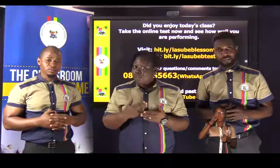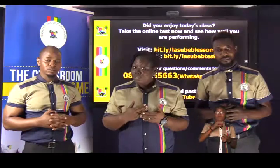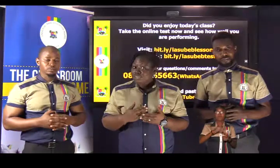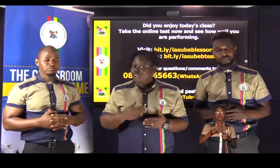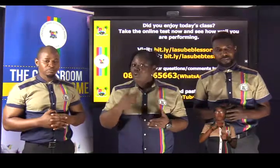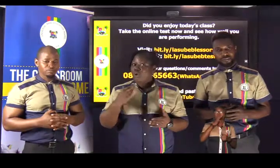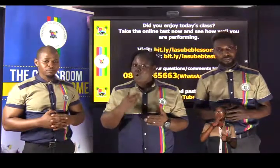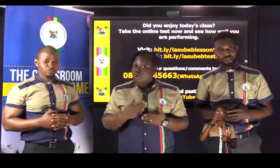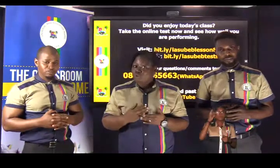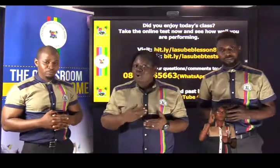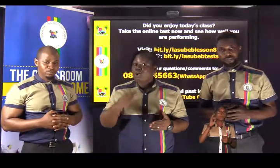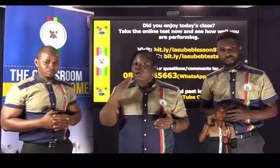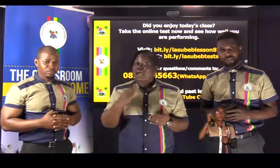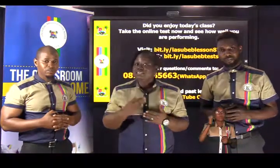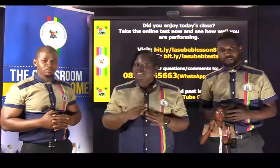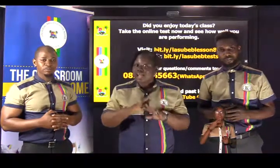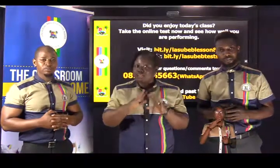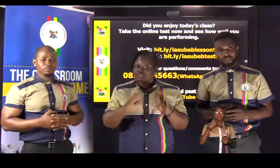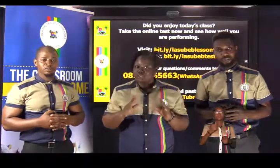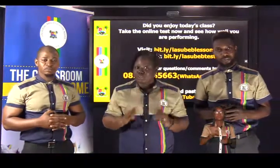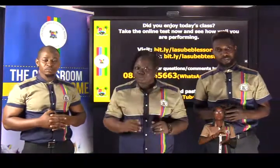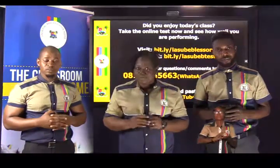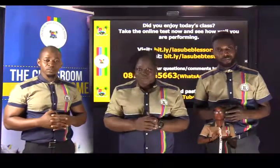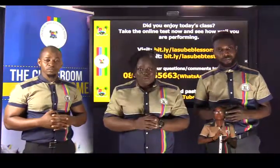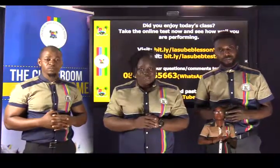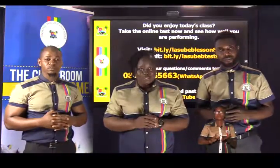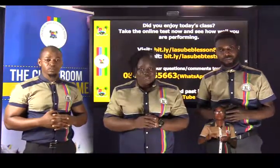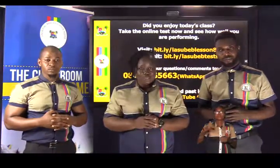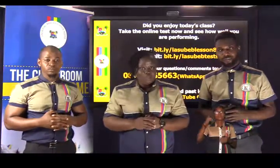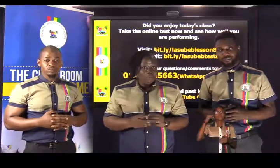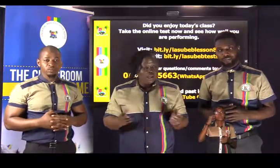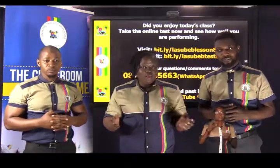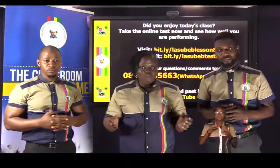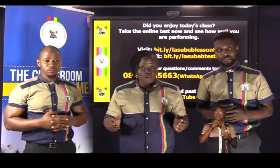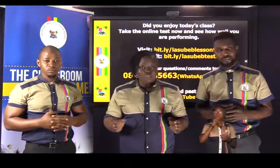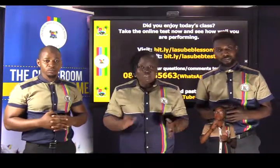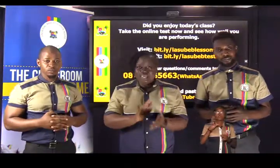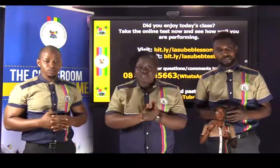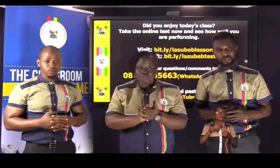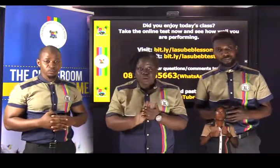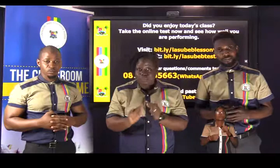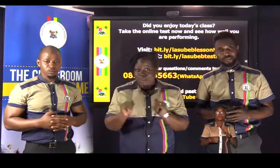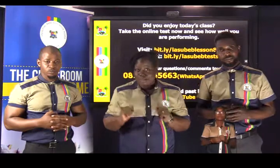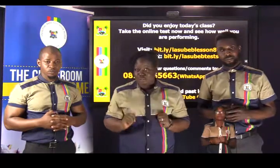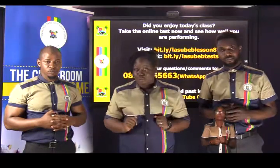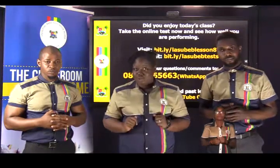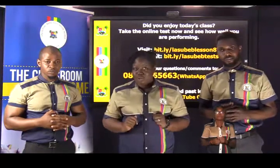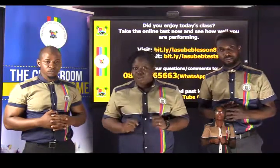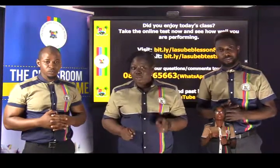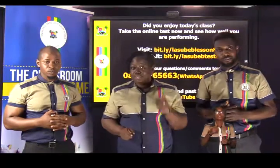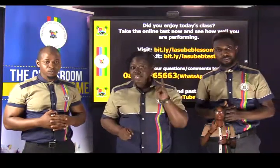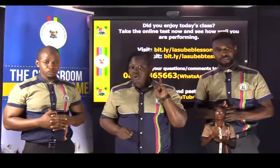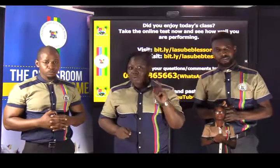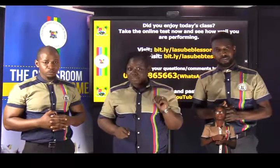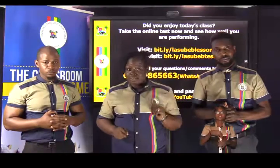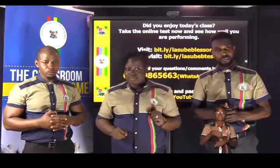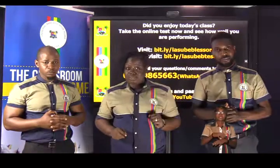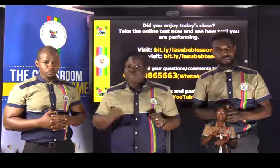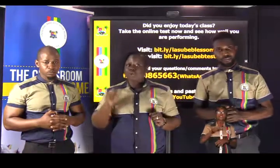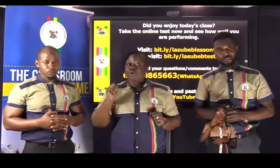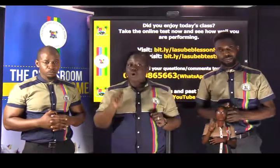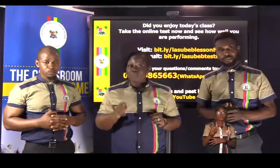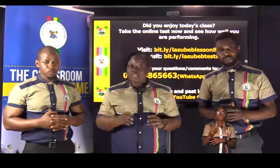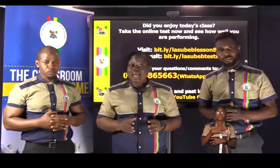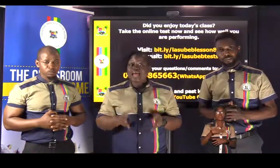your mommies, your uncles, or your aunties' Android or smartphones. But if not, there's no problem at all. Just send your